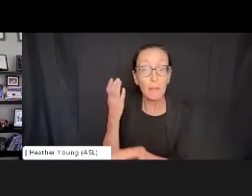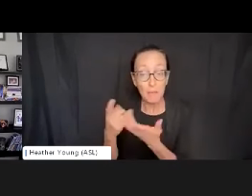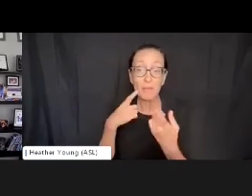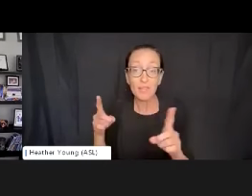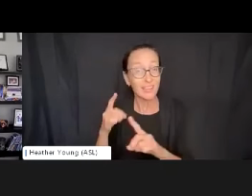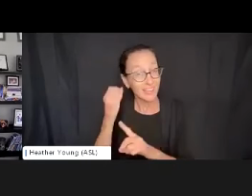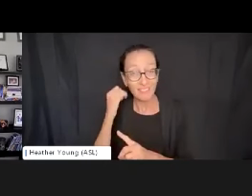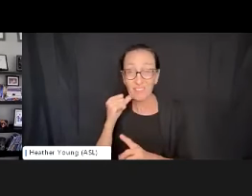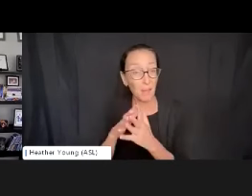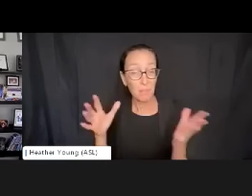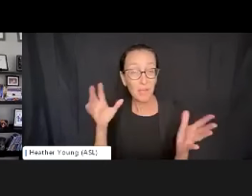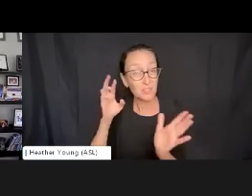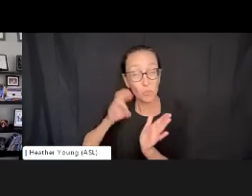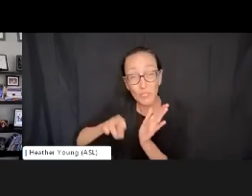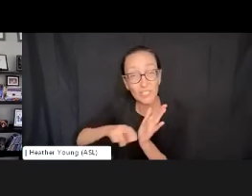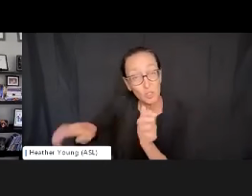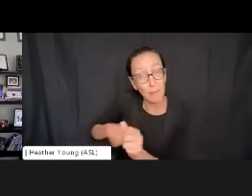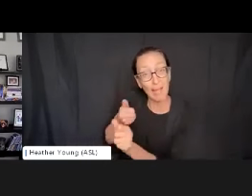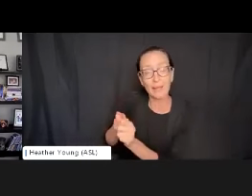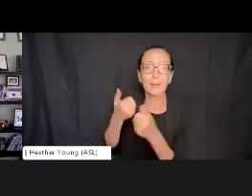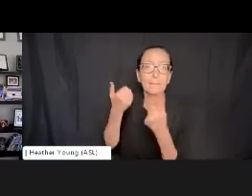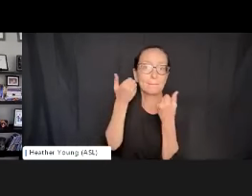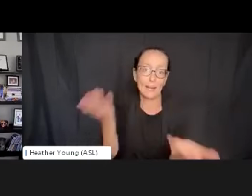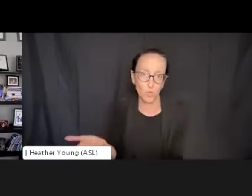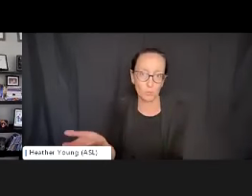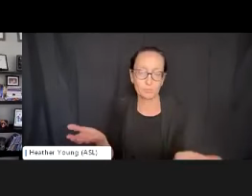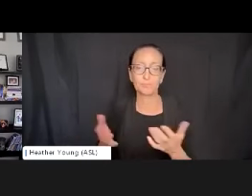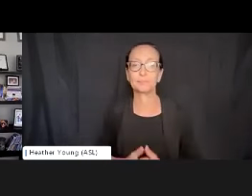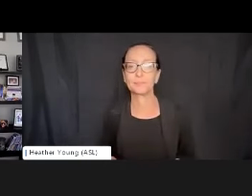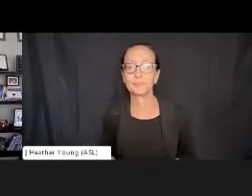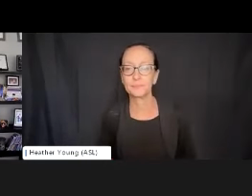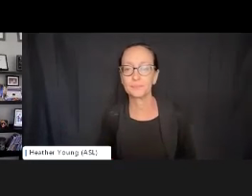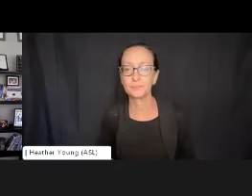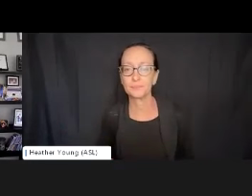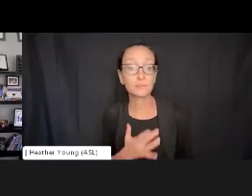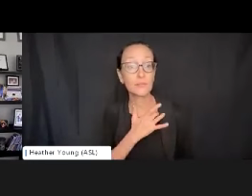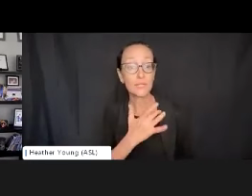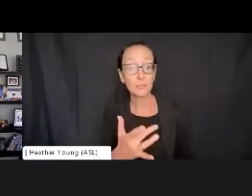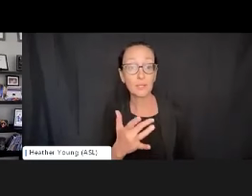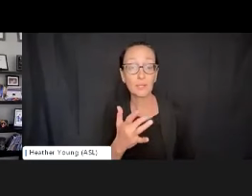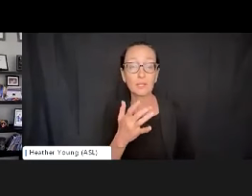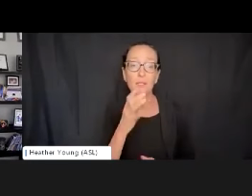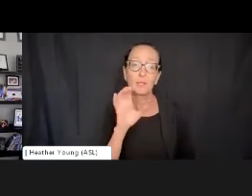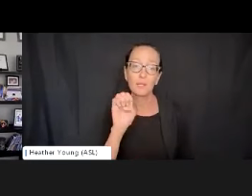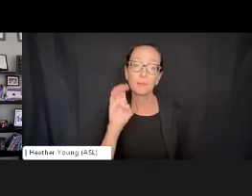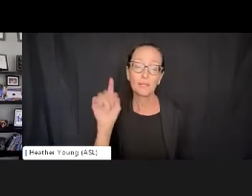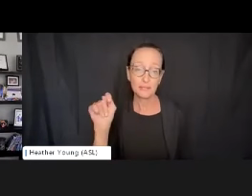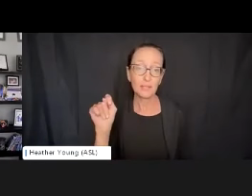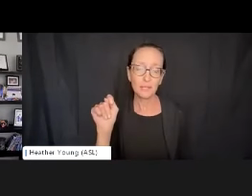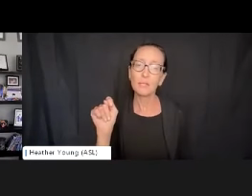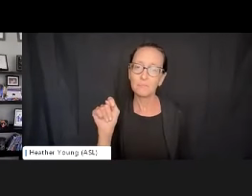it, we just don't know. And so typically evidence-based treatments have demonstrated